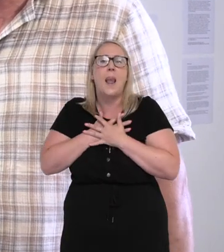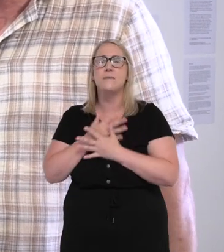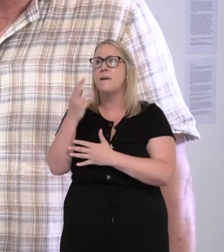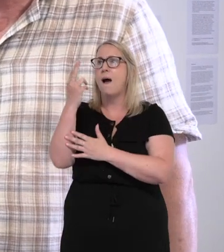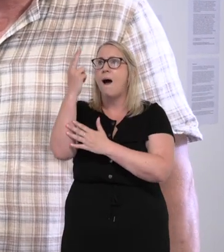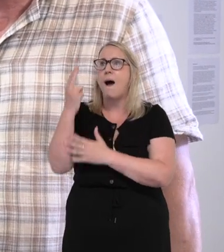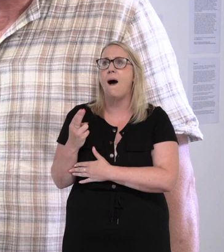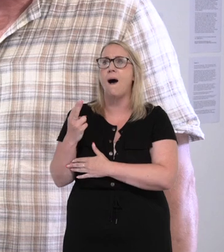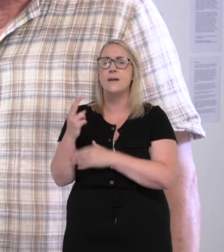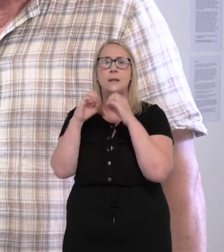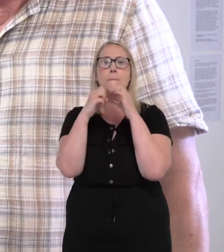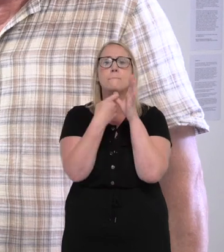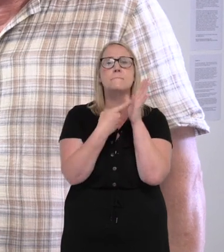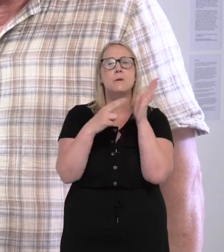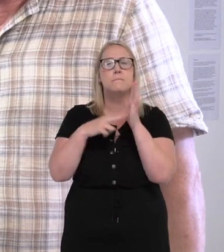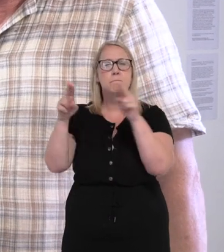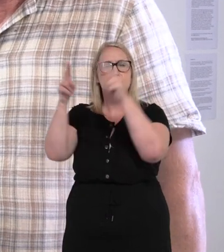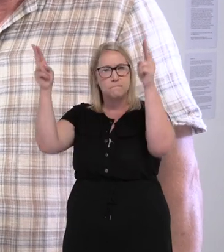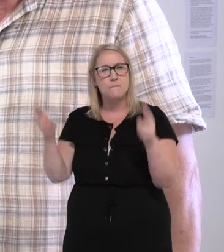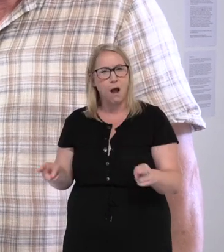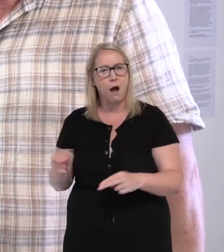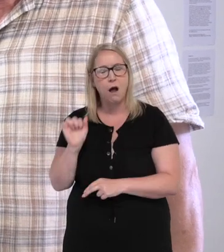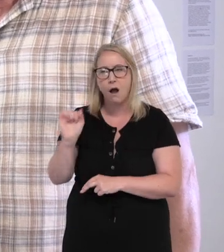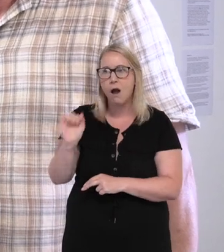up in 1986, where he could work